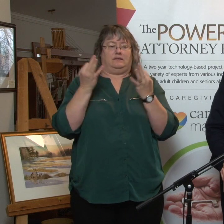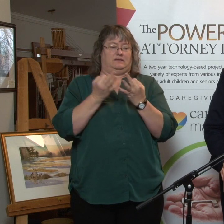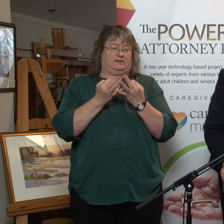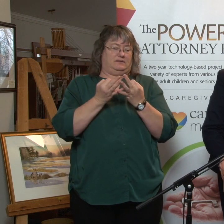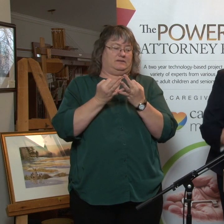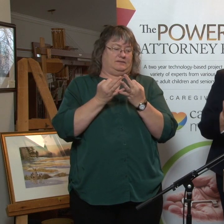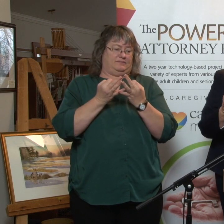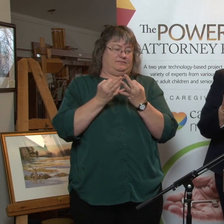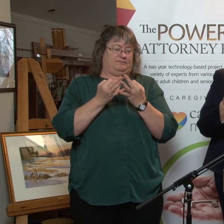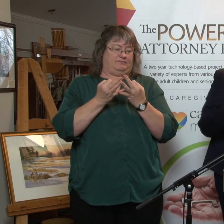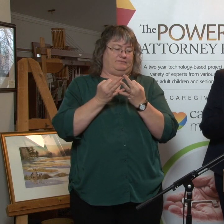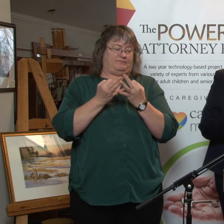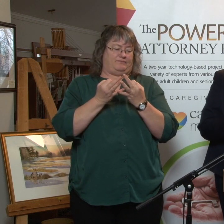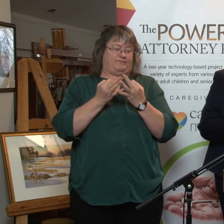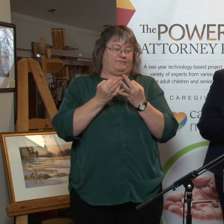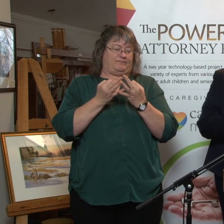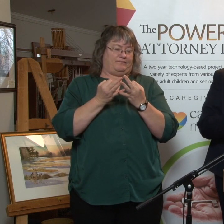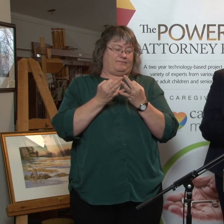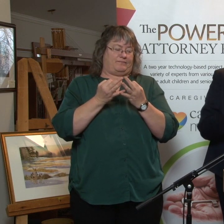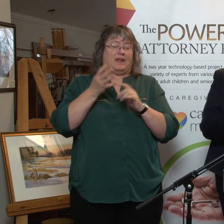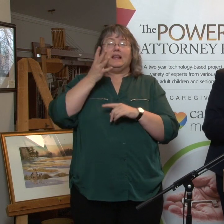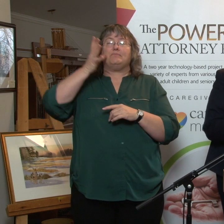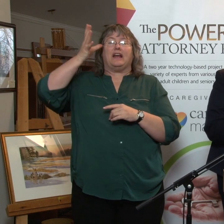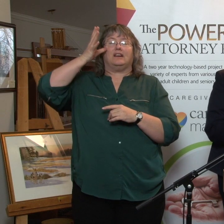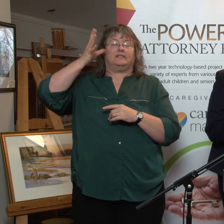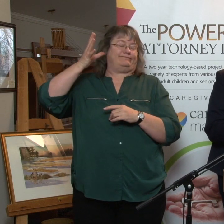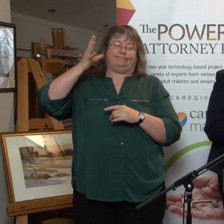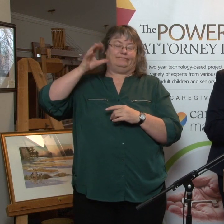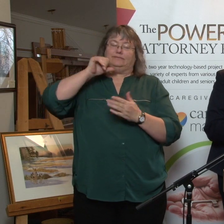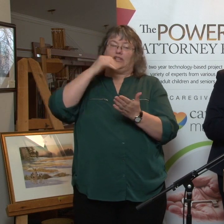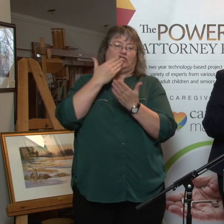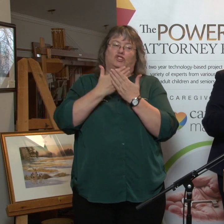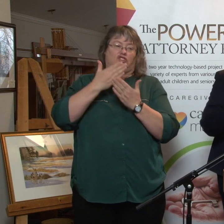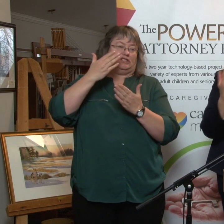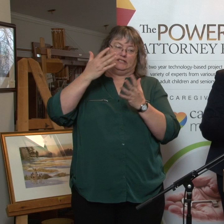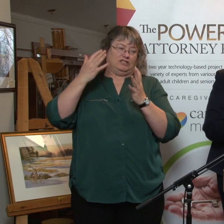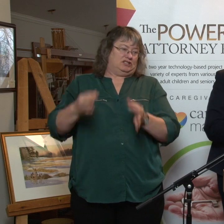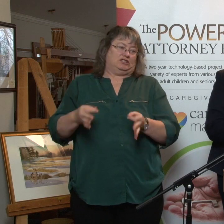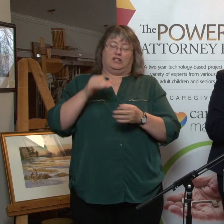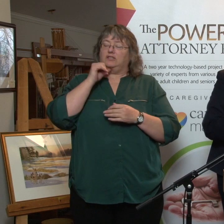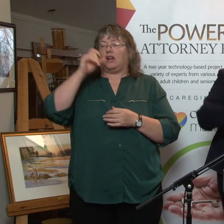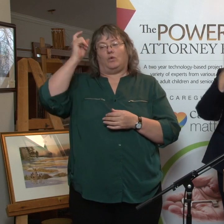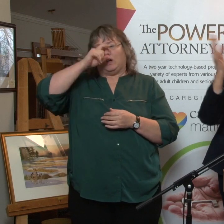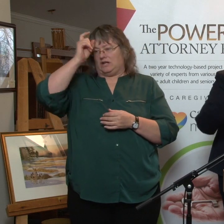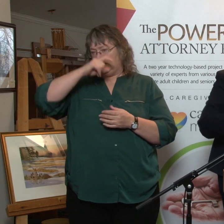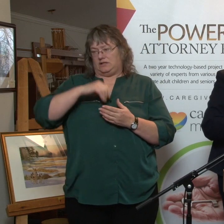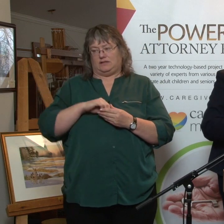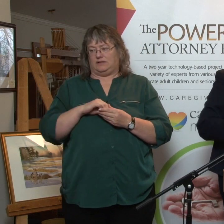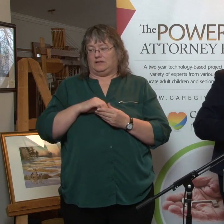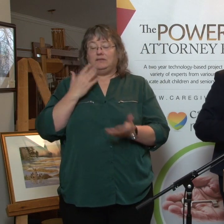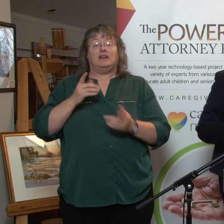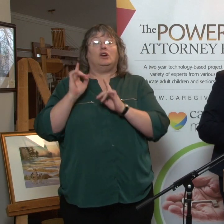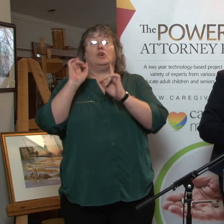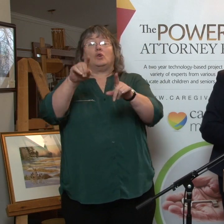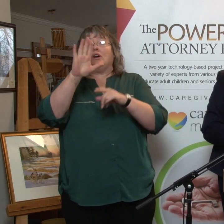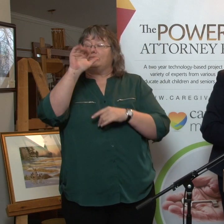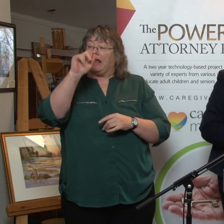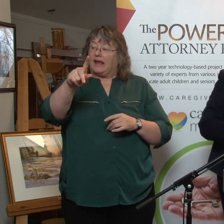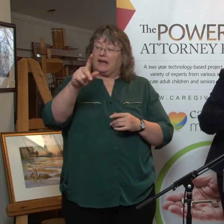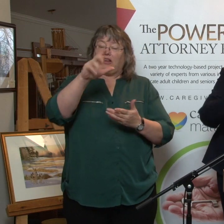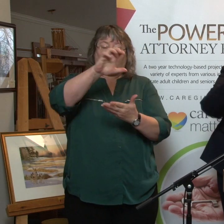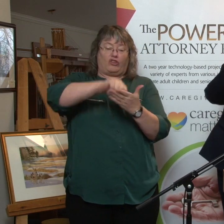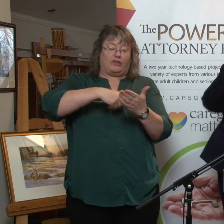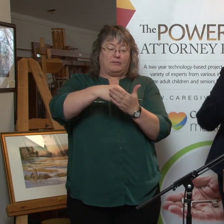the parent is making unwise decisions, and they could be going to the bank and giving their